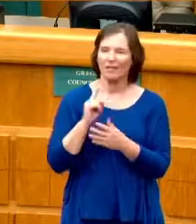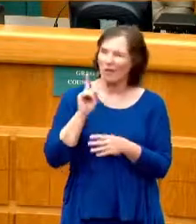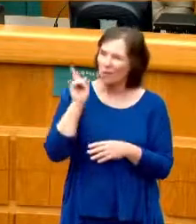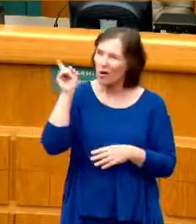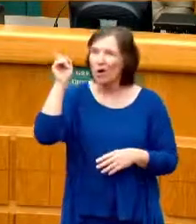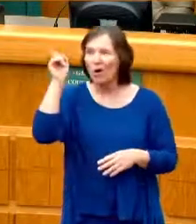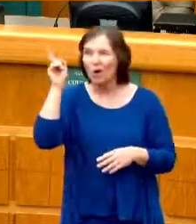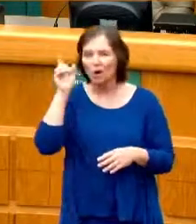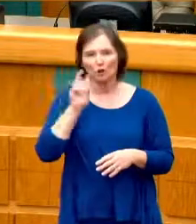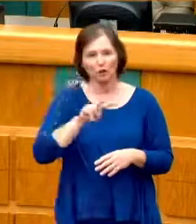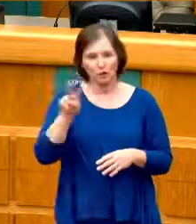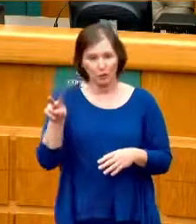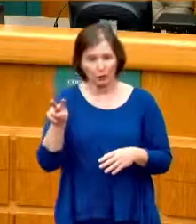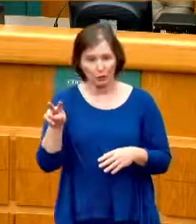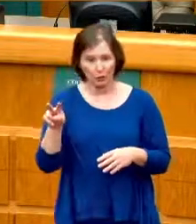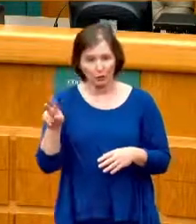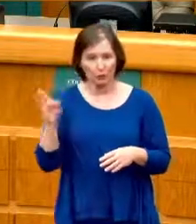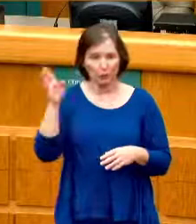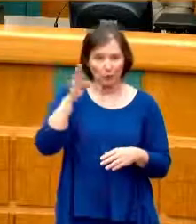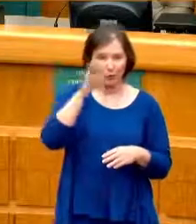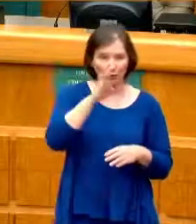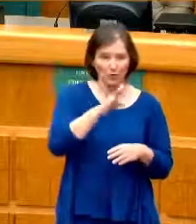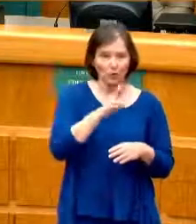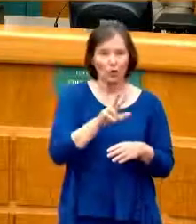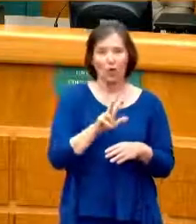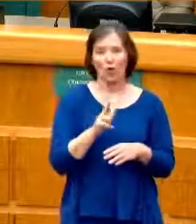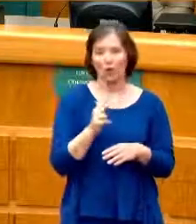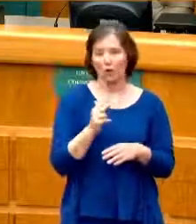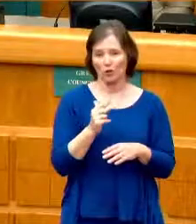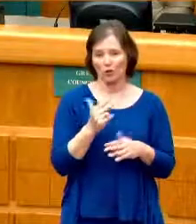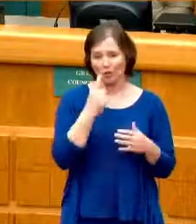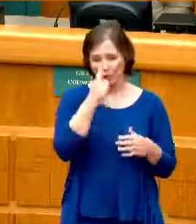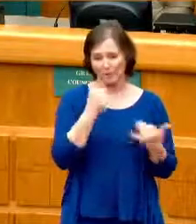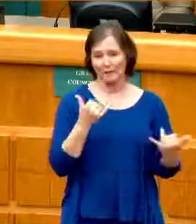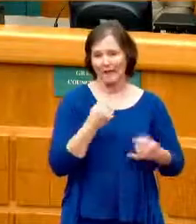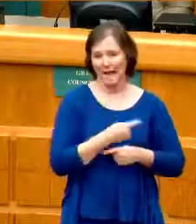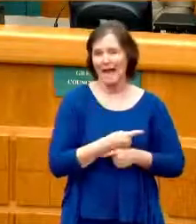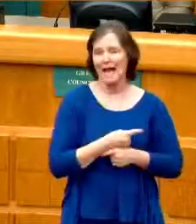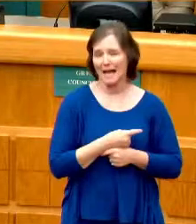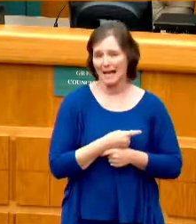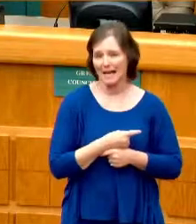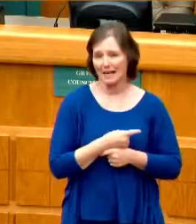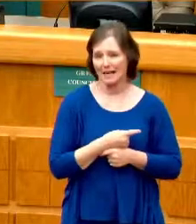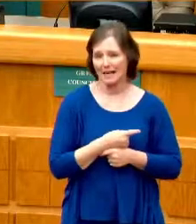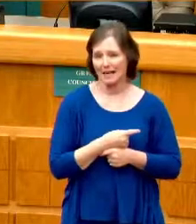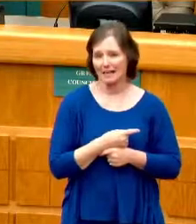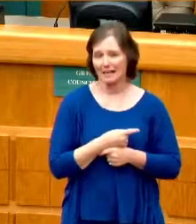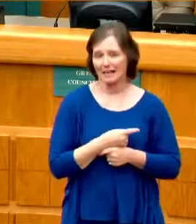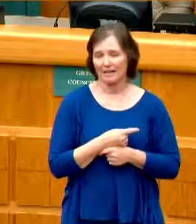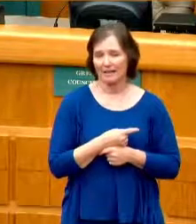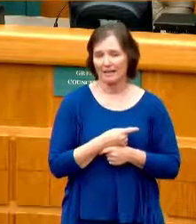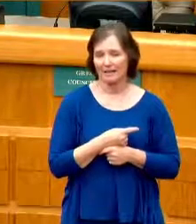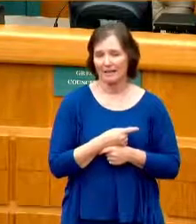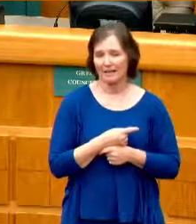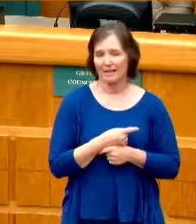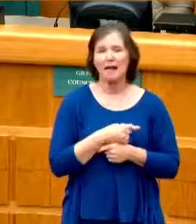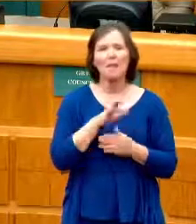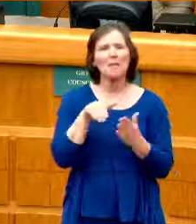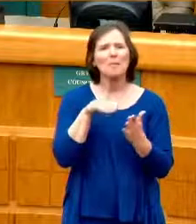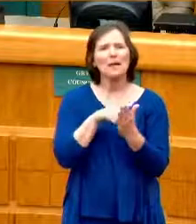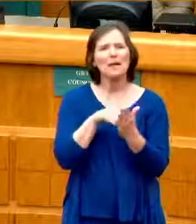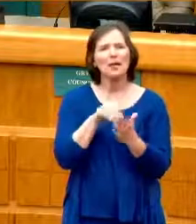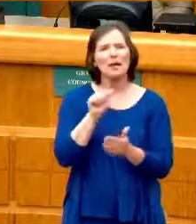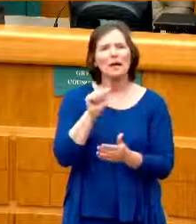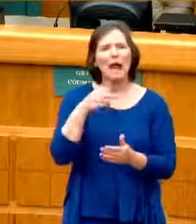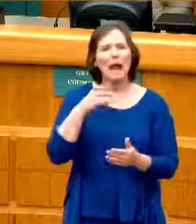end, and then you see 13 for today. And if you look at April 2nd, which is right in the middle there